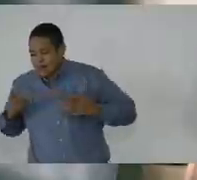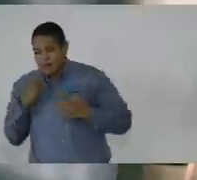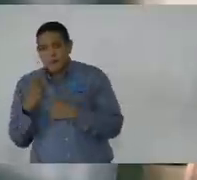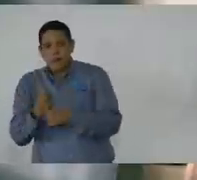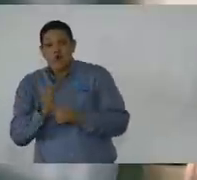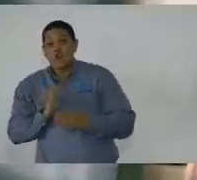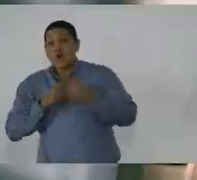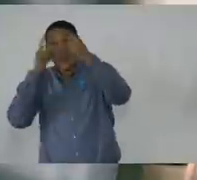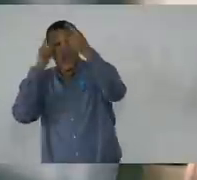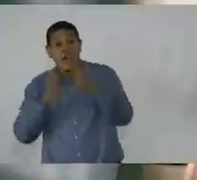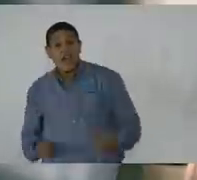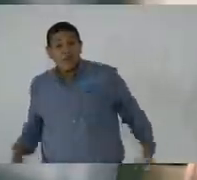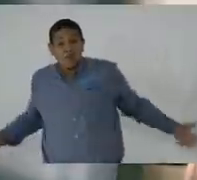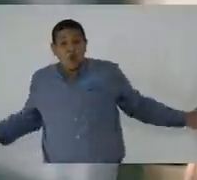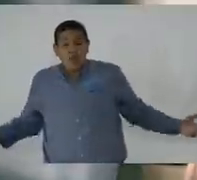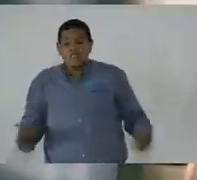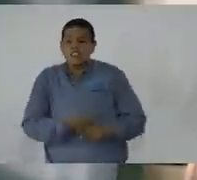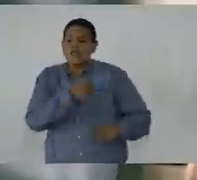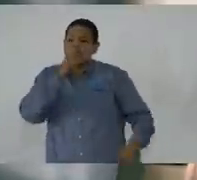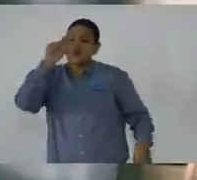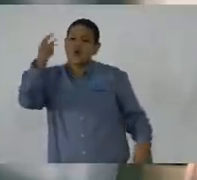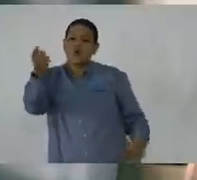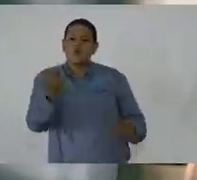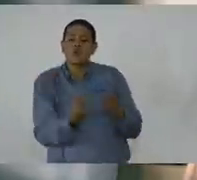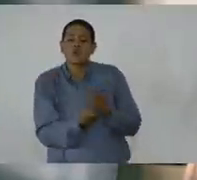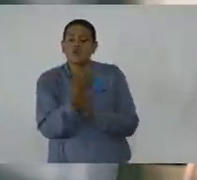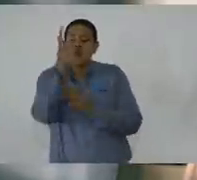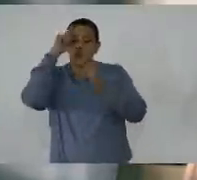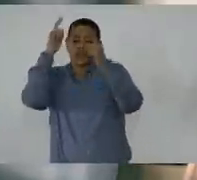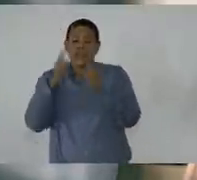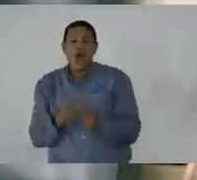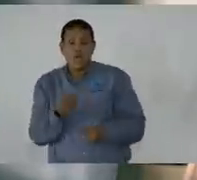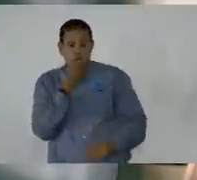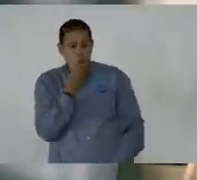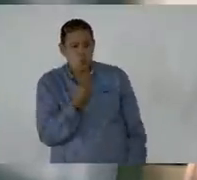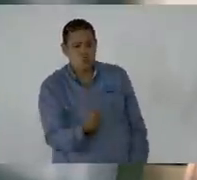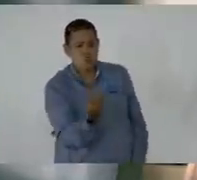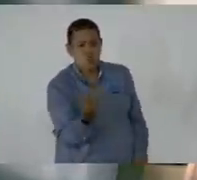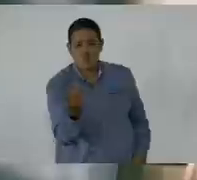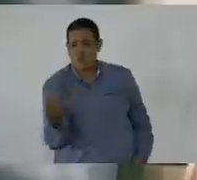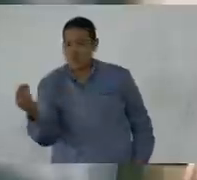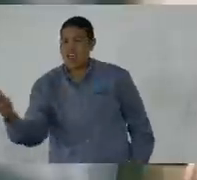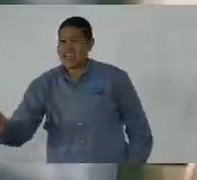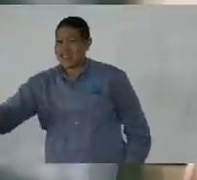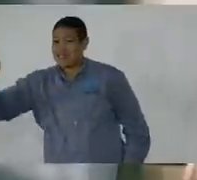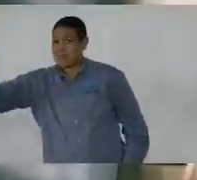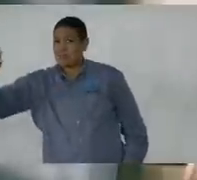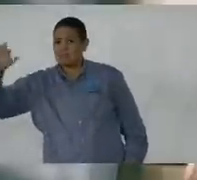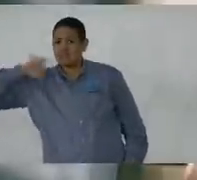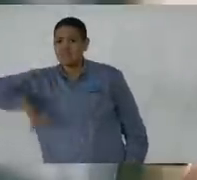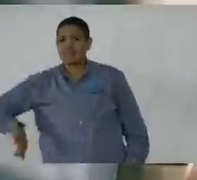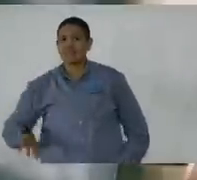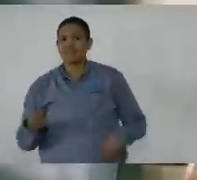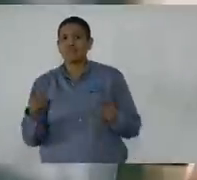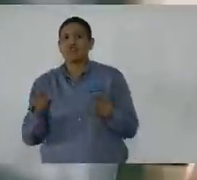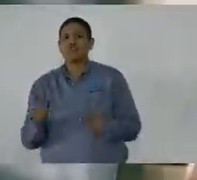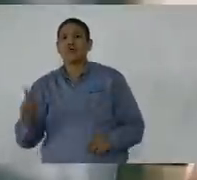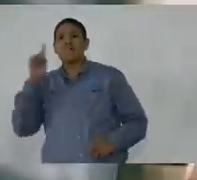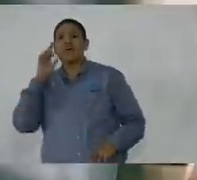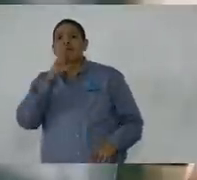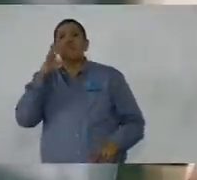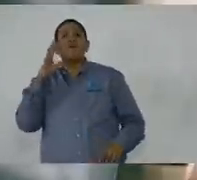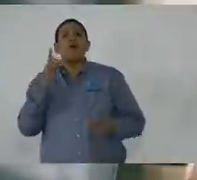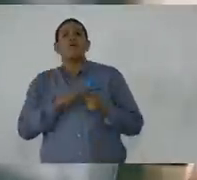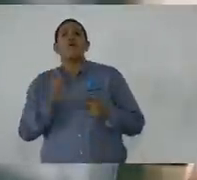then is not only to grow targeted crops that bring the best yields and results for farmers, but